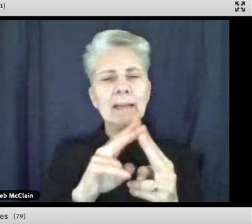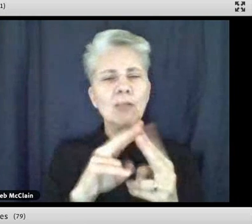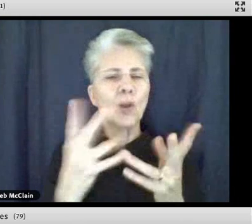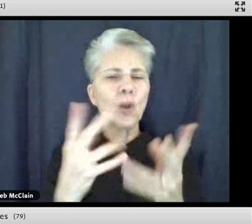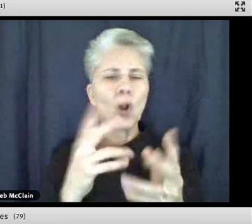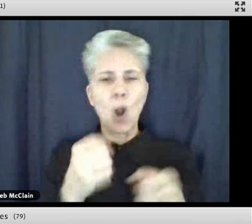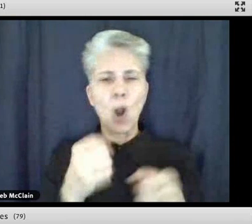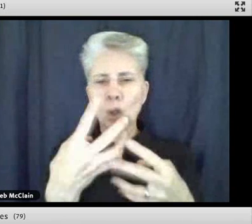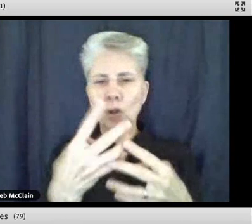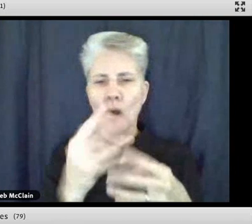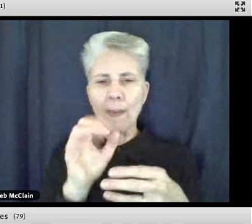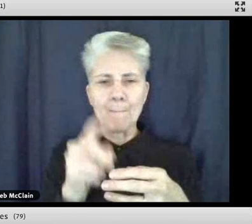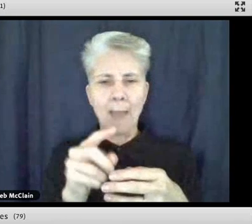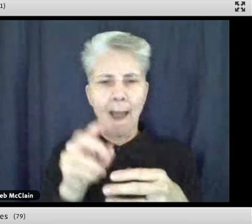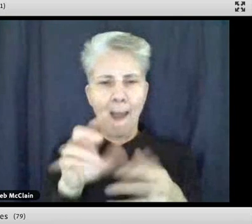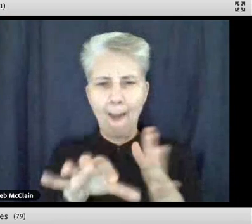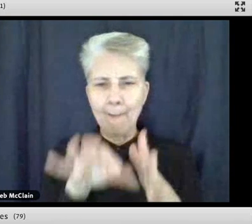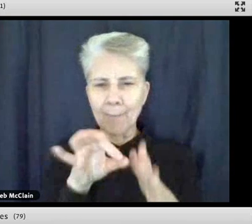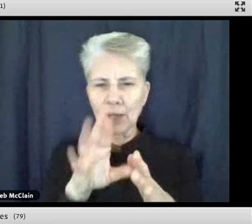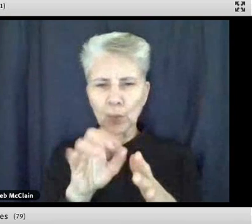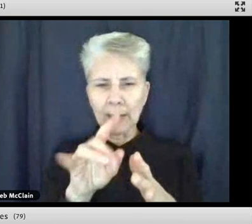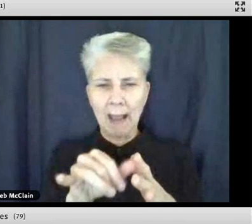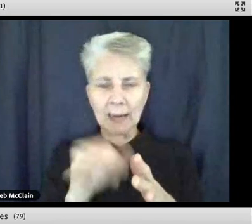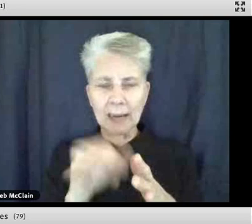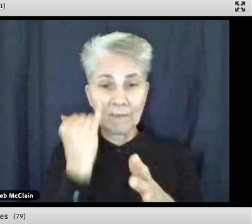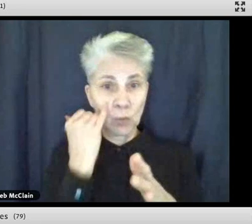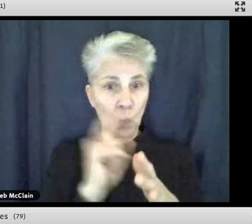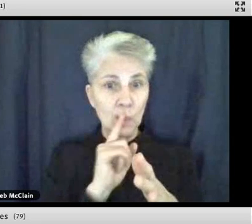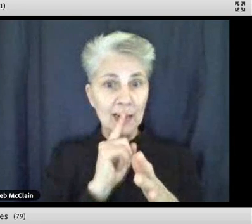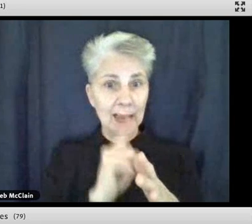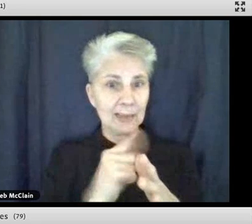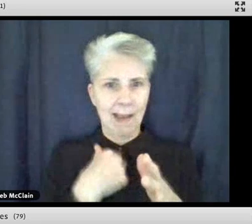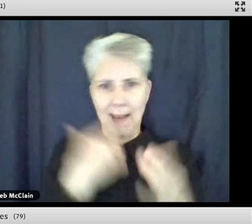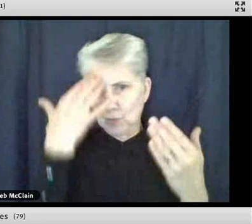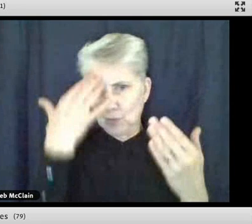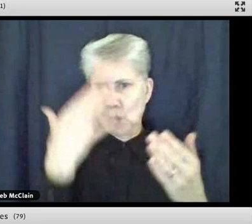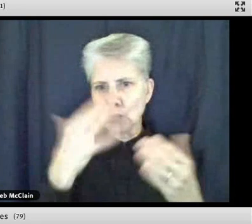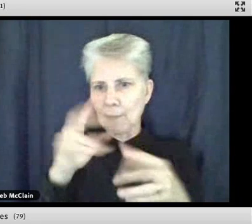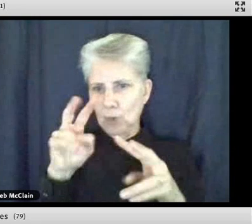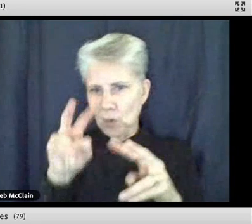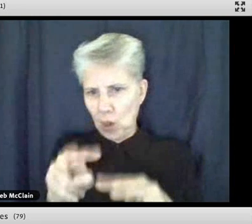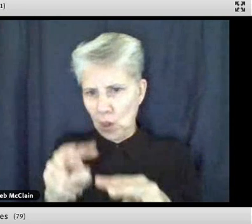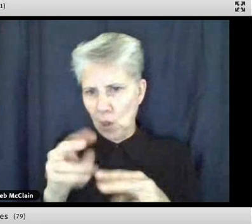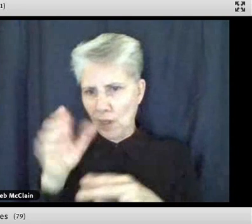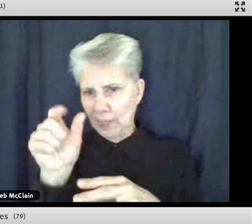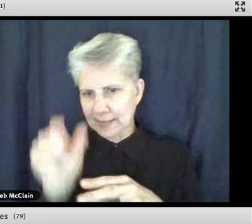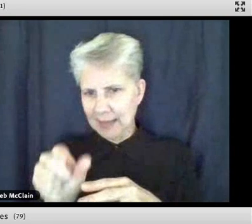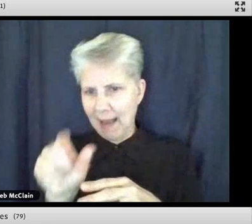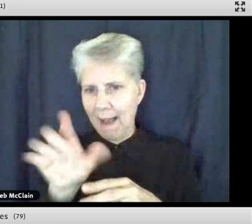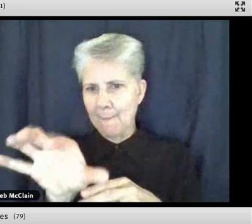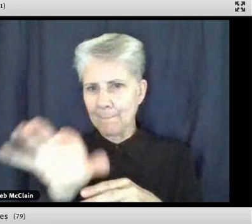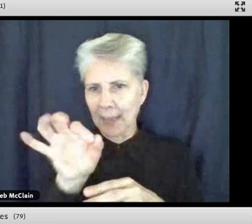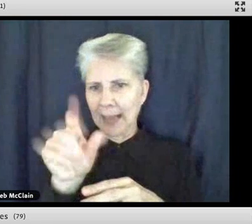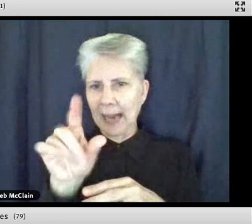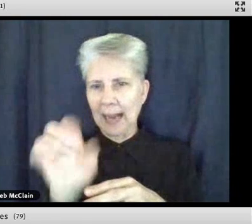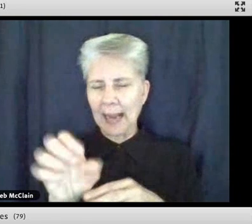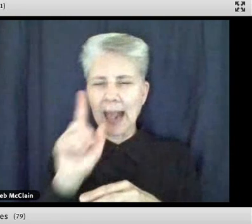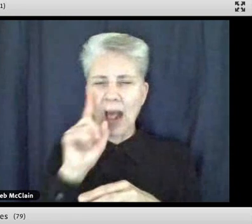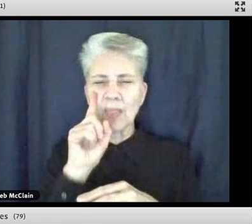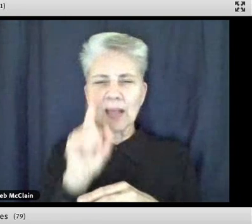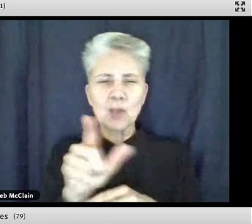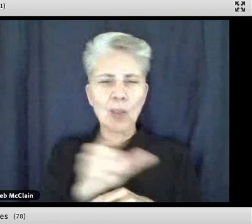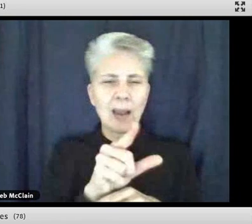your county if you know where it is, which I don't. So I'm going to go down here on the side and scroll down until I see Lee. I think it's on the left-hand side.